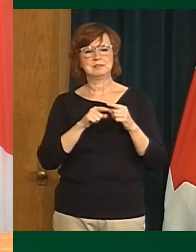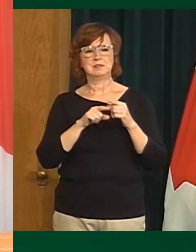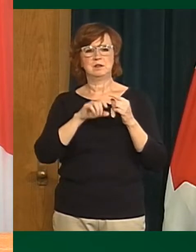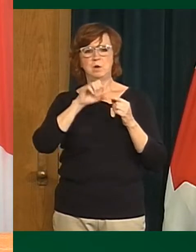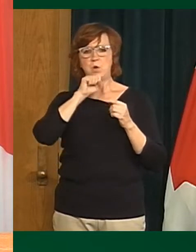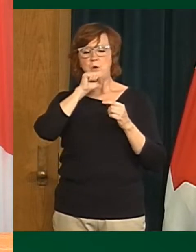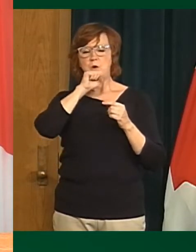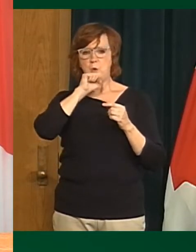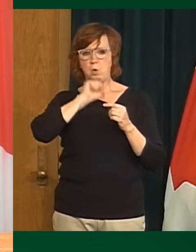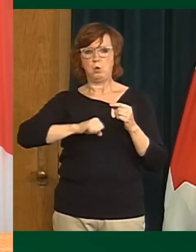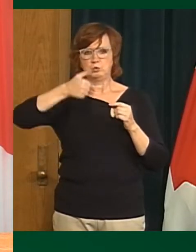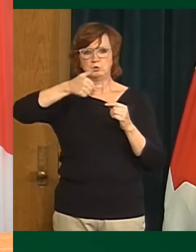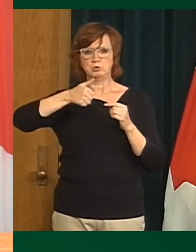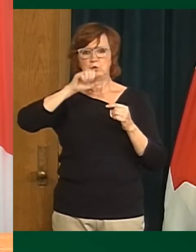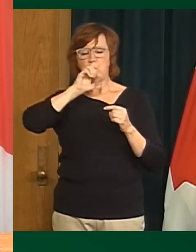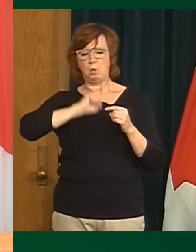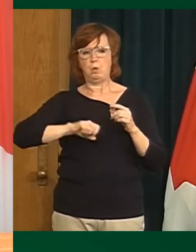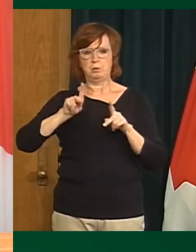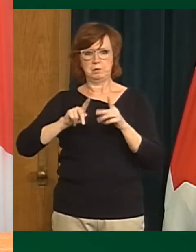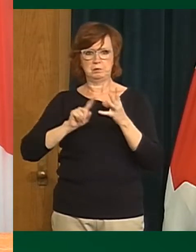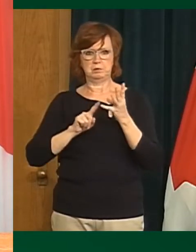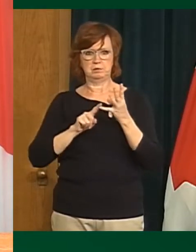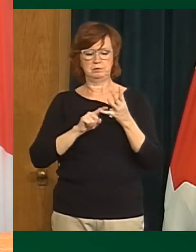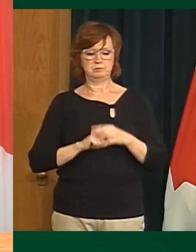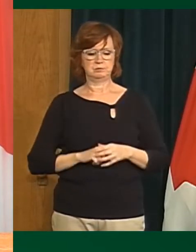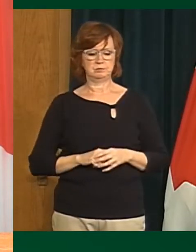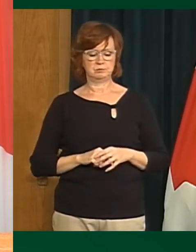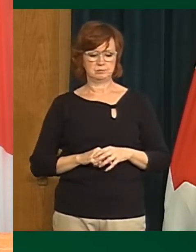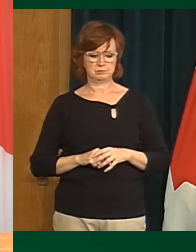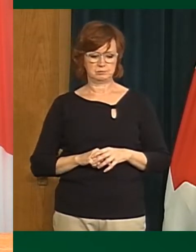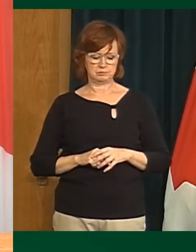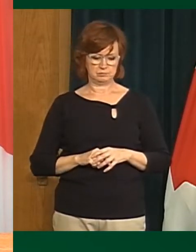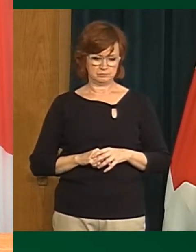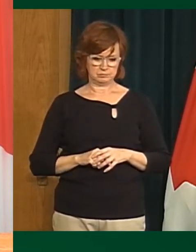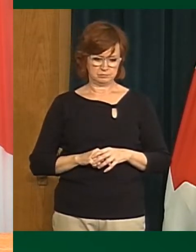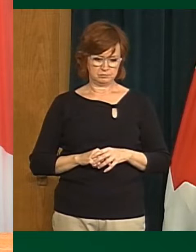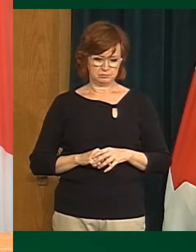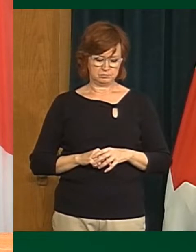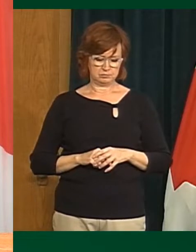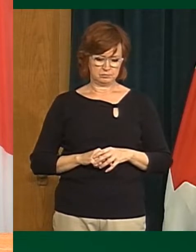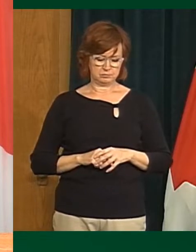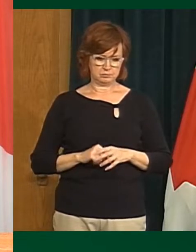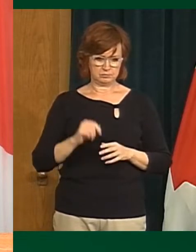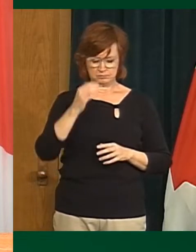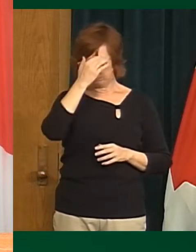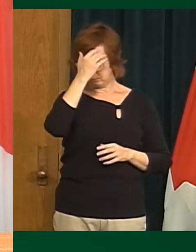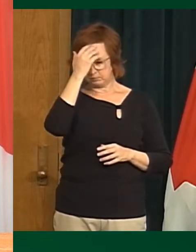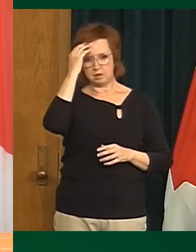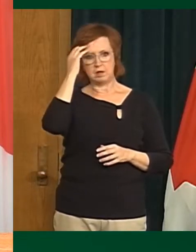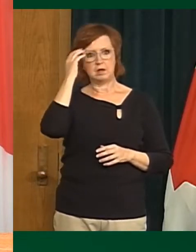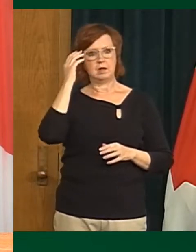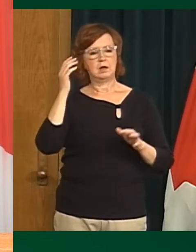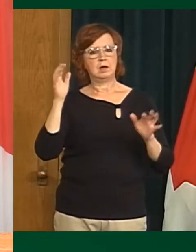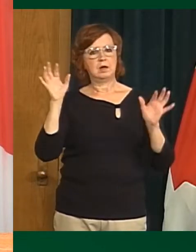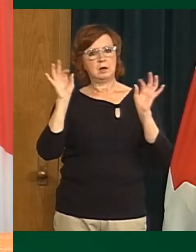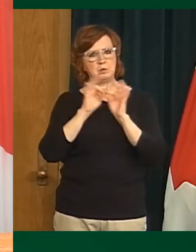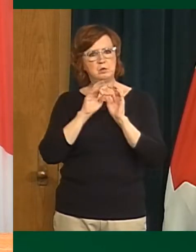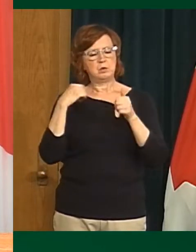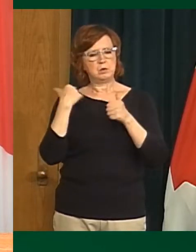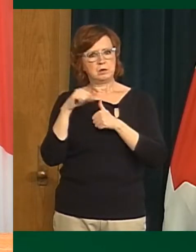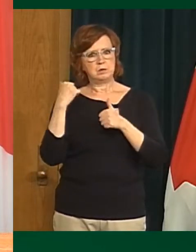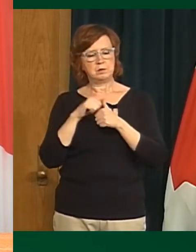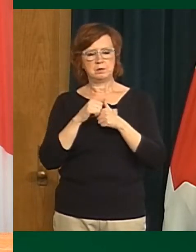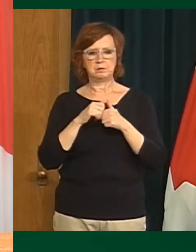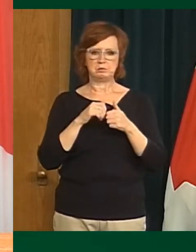care in 40 to 49. So out of the 11 hospitalizations, only 3 required ICU care, but still a significant proportion of people who are